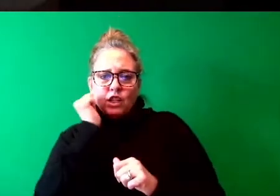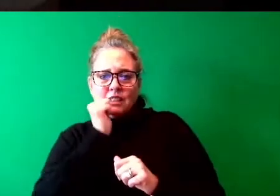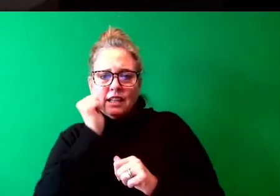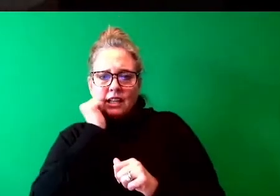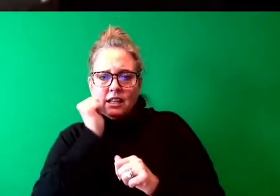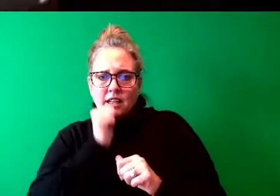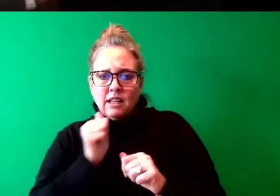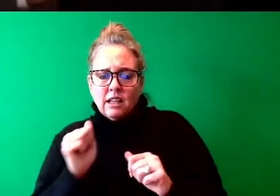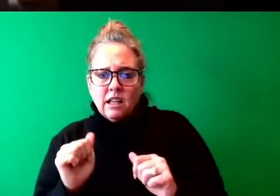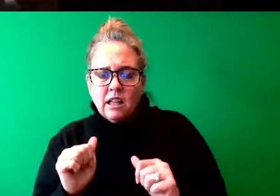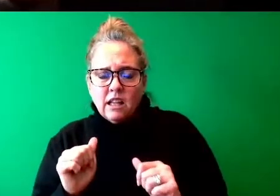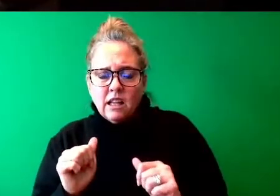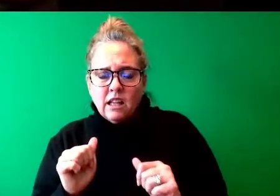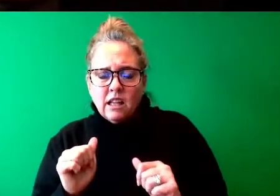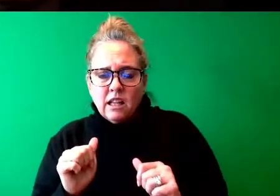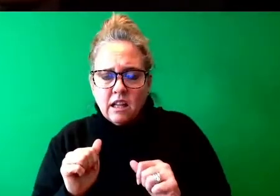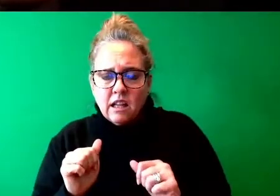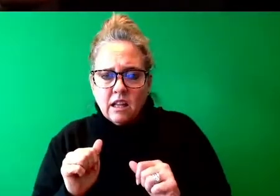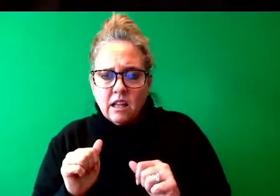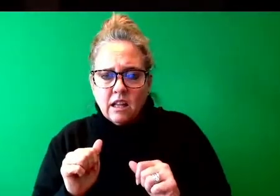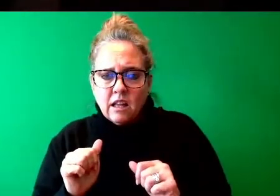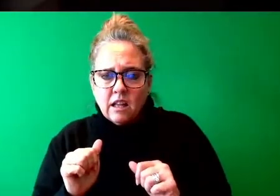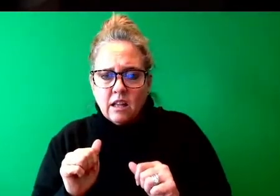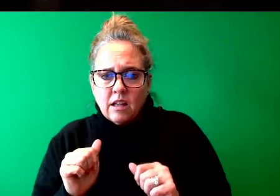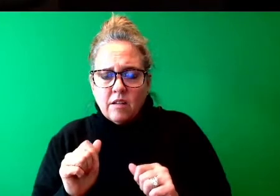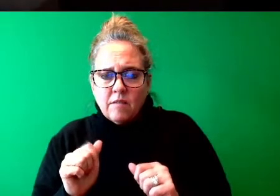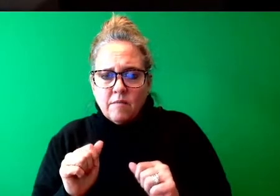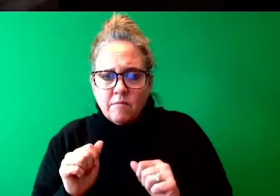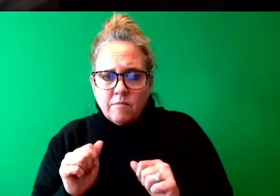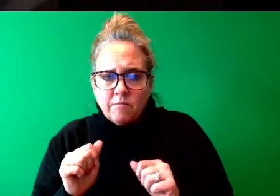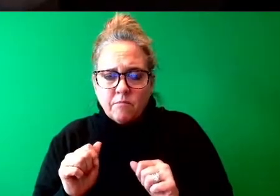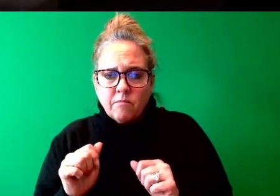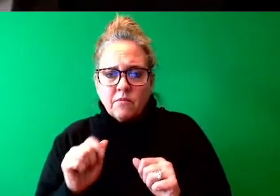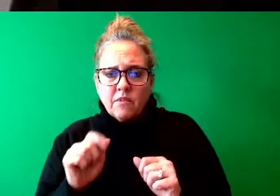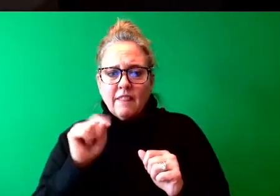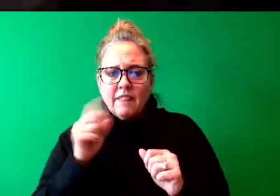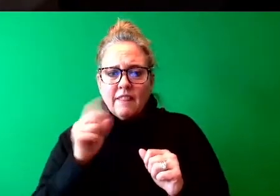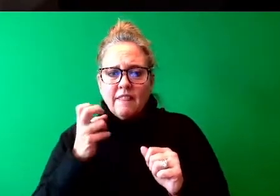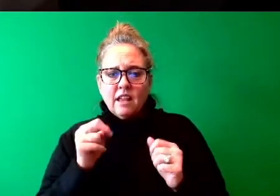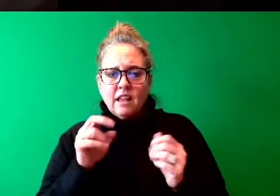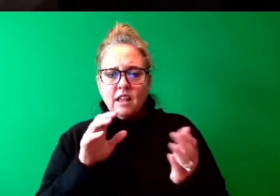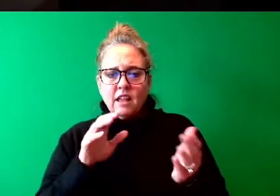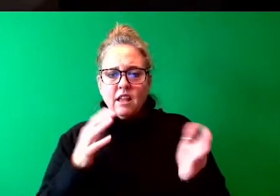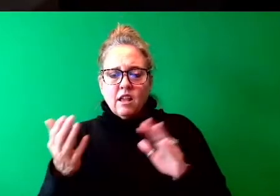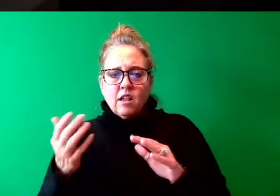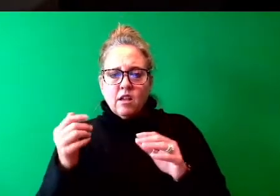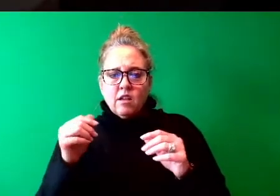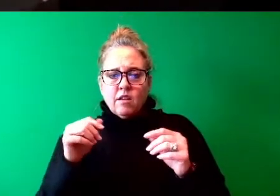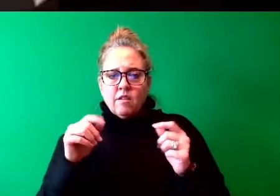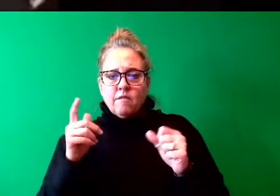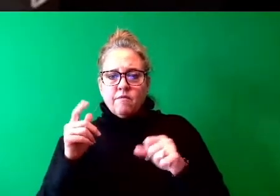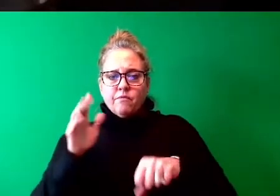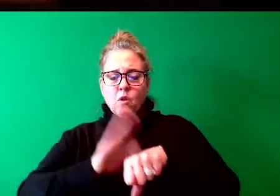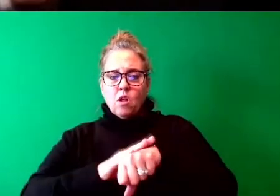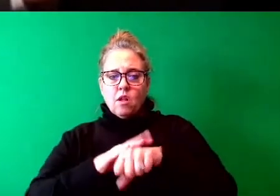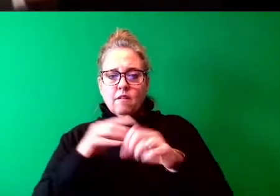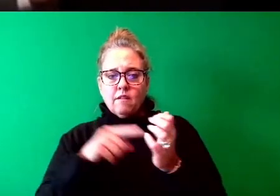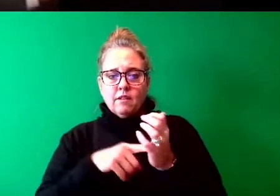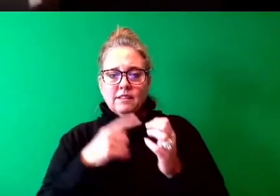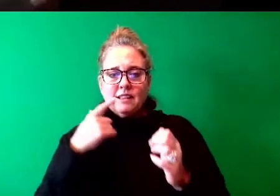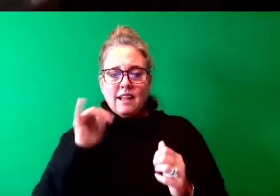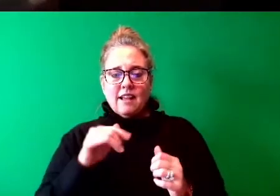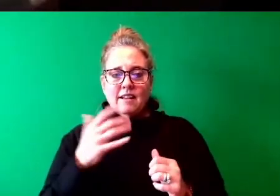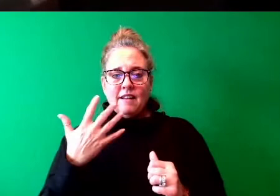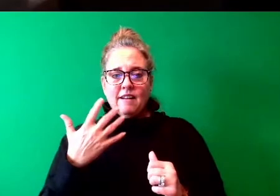by 300 days that we've elapsed in 2021, pretty quickly it gets to the market that we're in right now. One of the warning